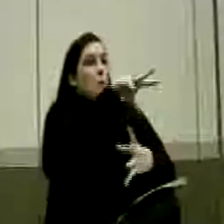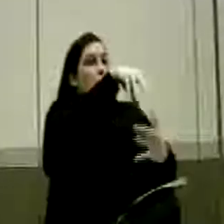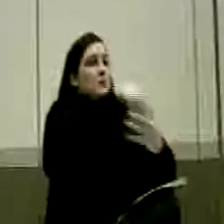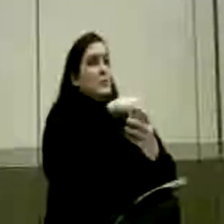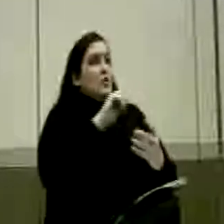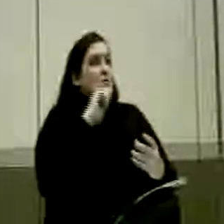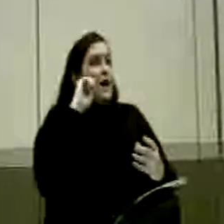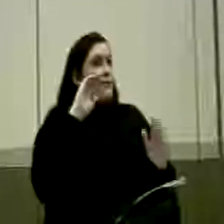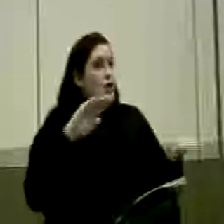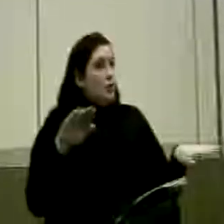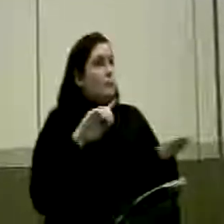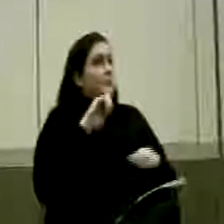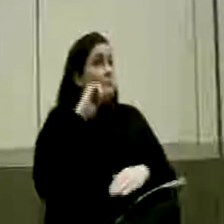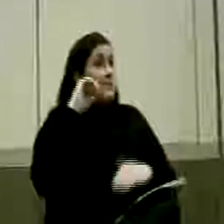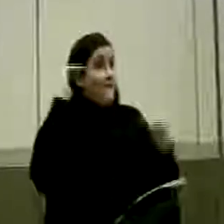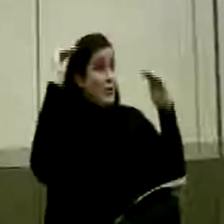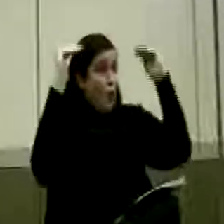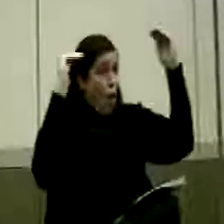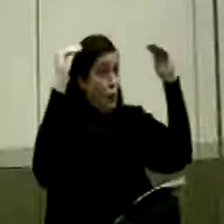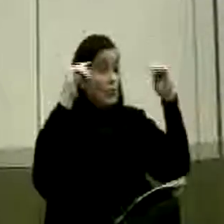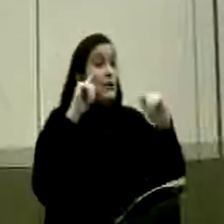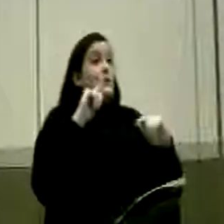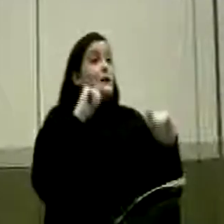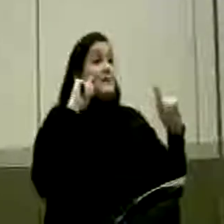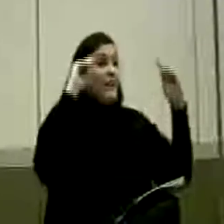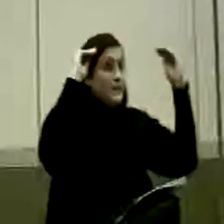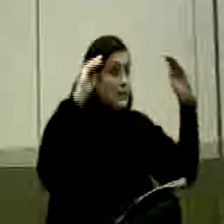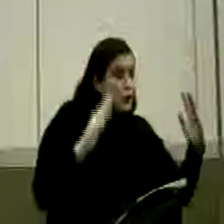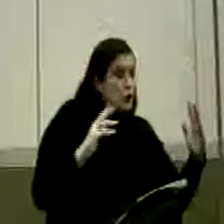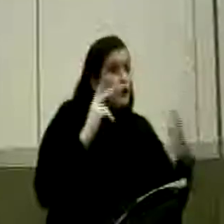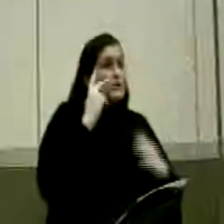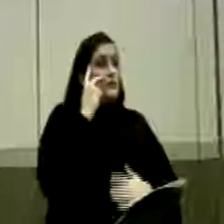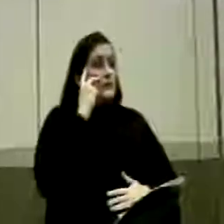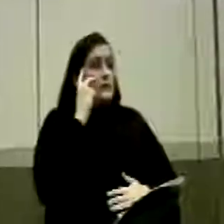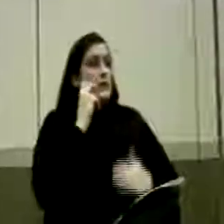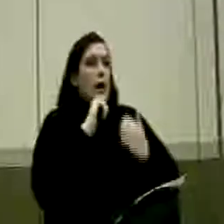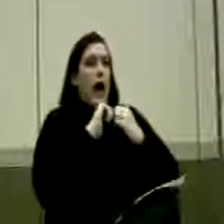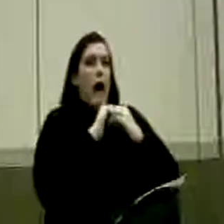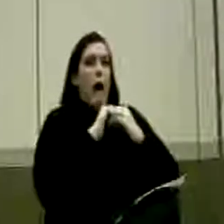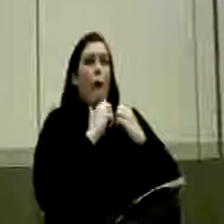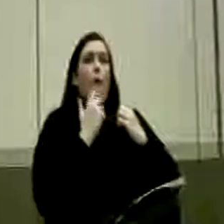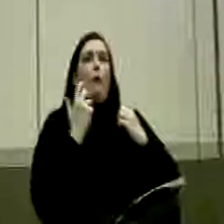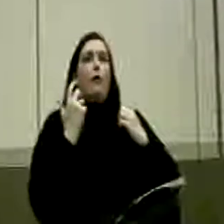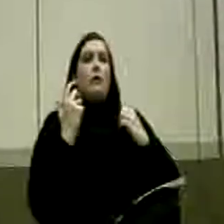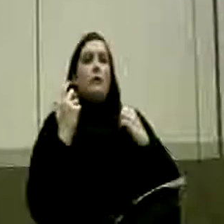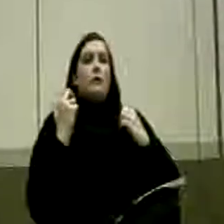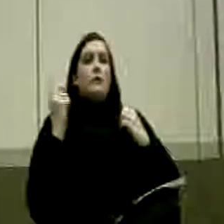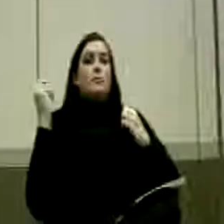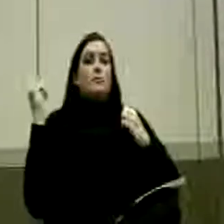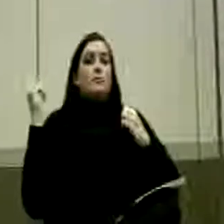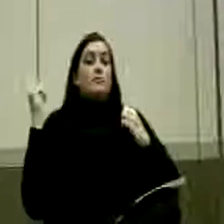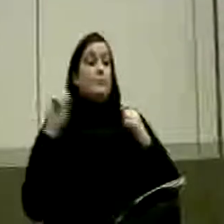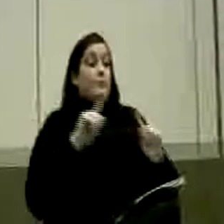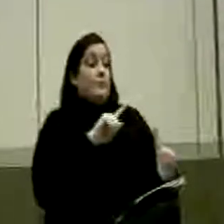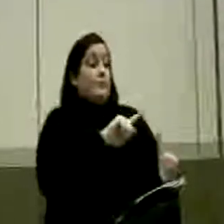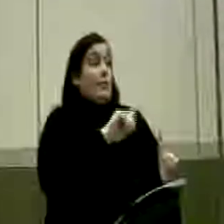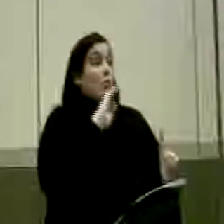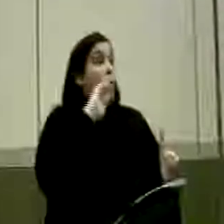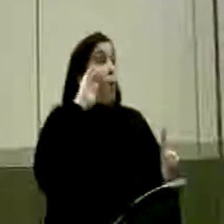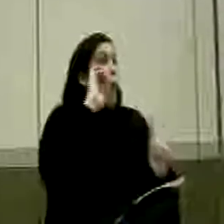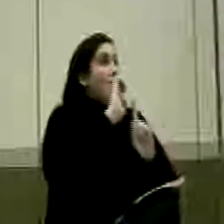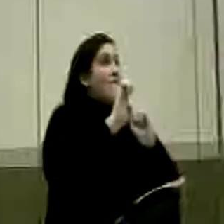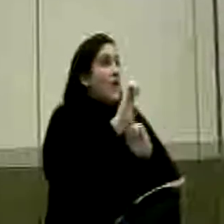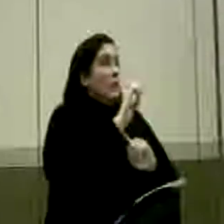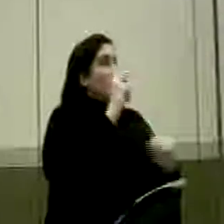deaf children, deaf adults, and deaf teachers, and looking at how they've laid out their home environments, their